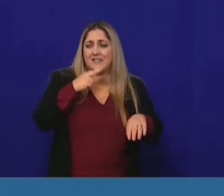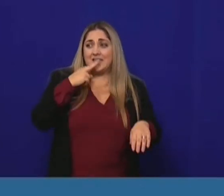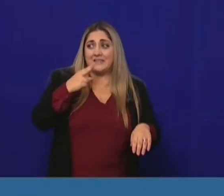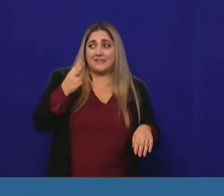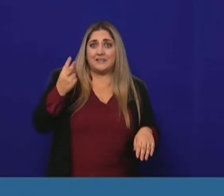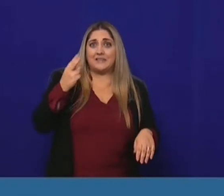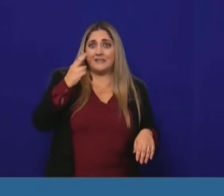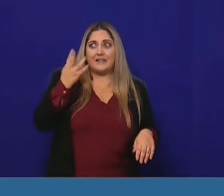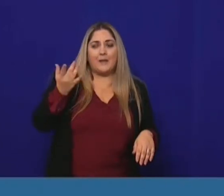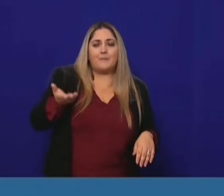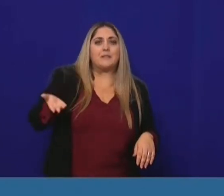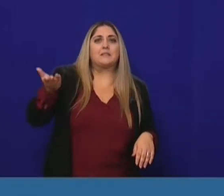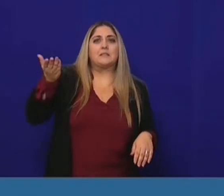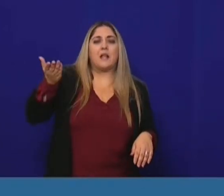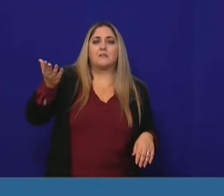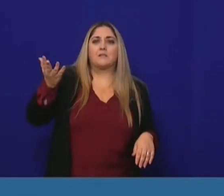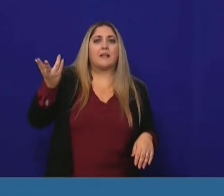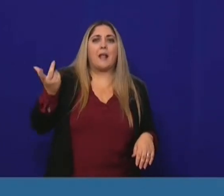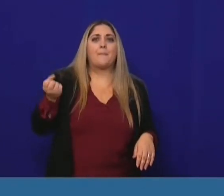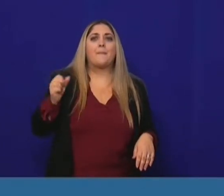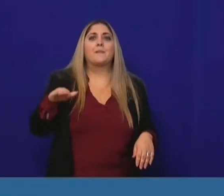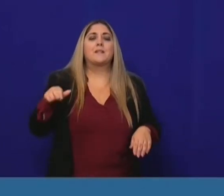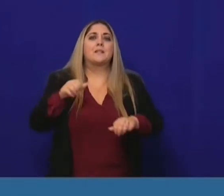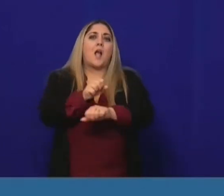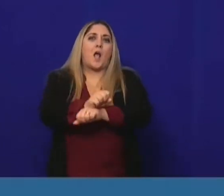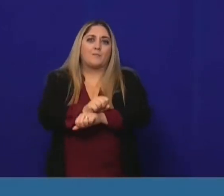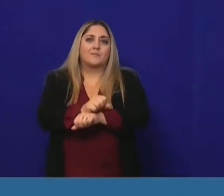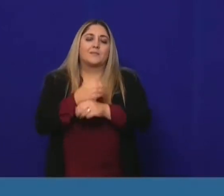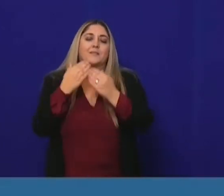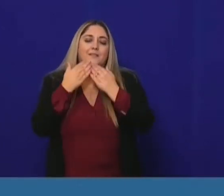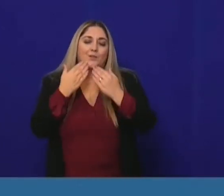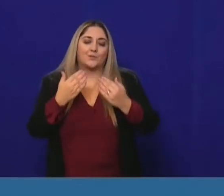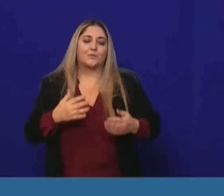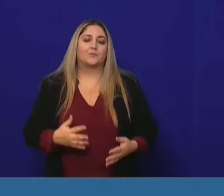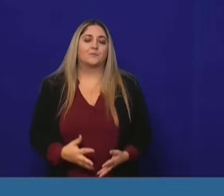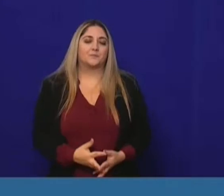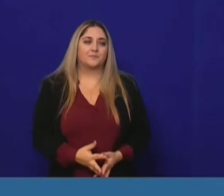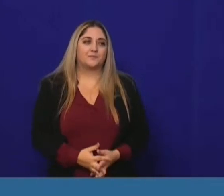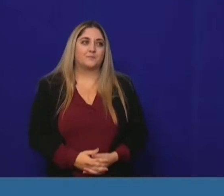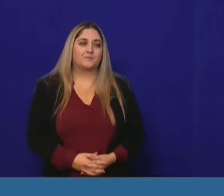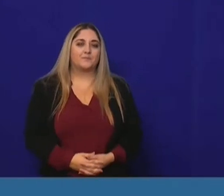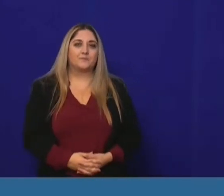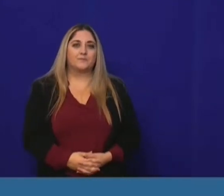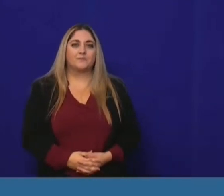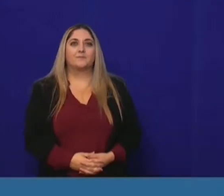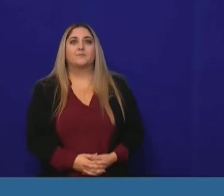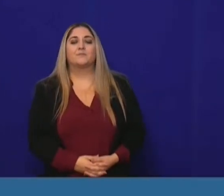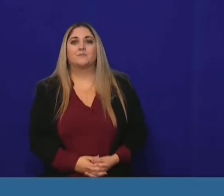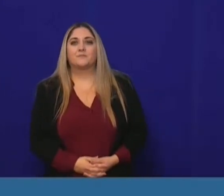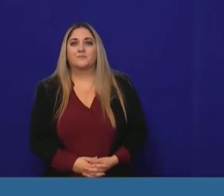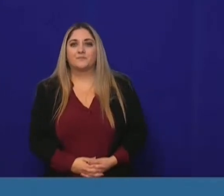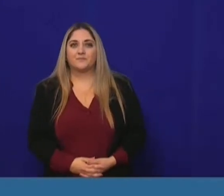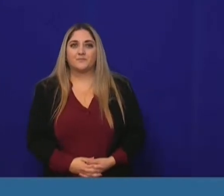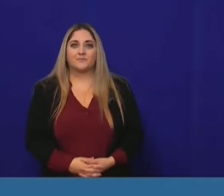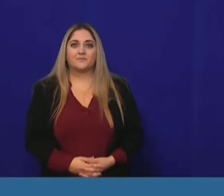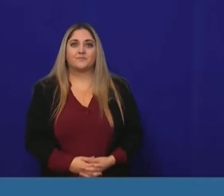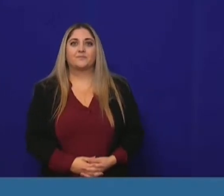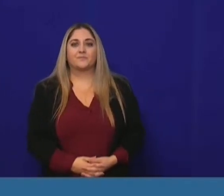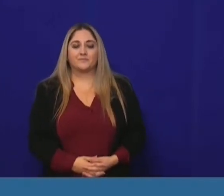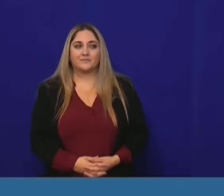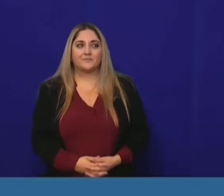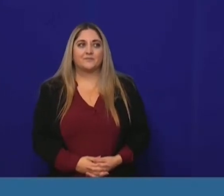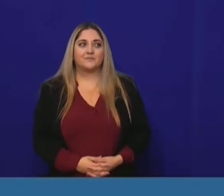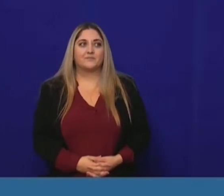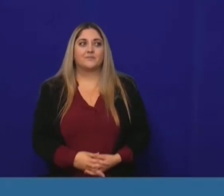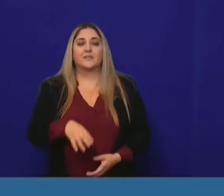active cases and how many recoveries? Thank you. Okay. Iva, mela, fuq il-miliet, eżat